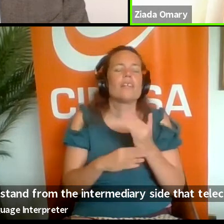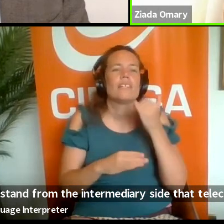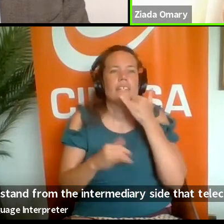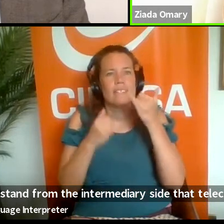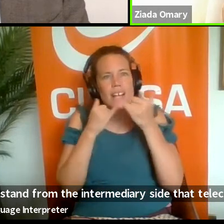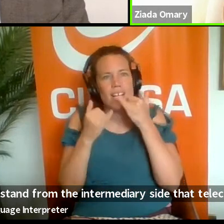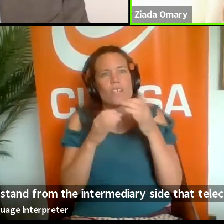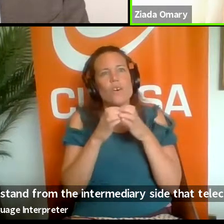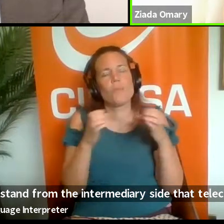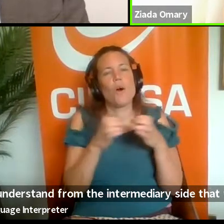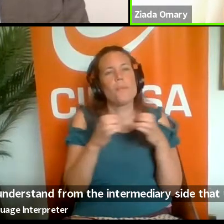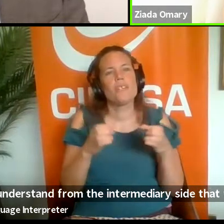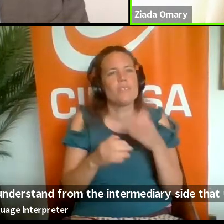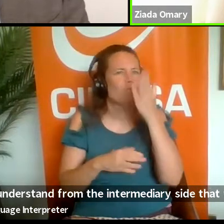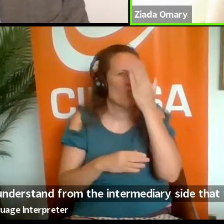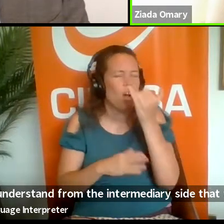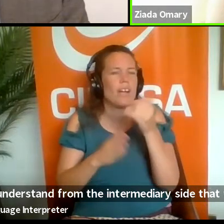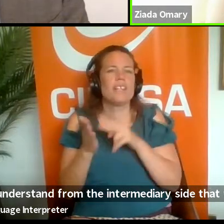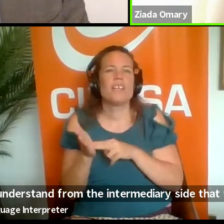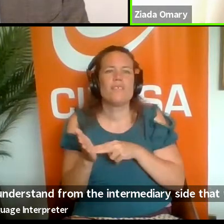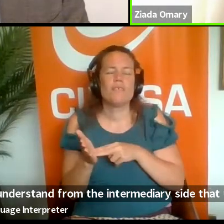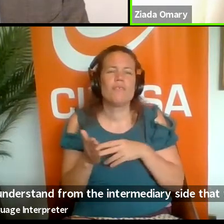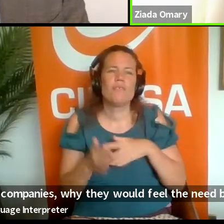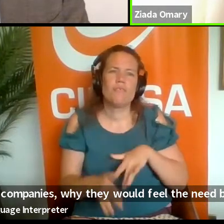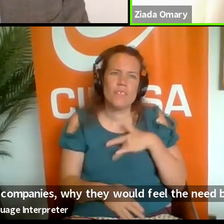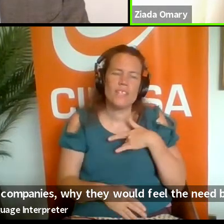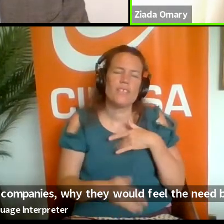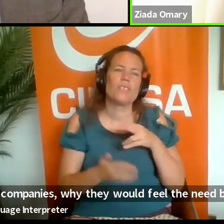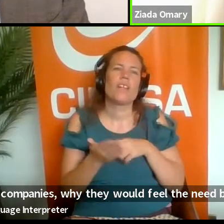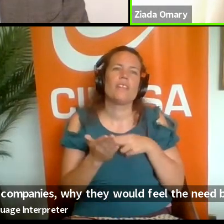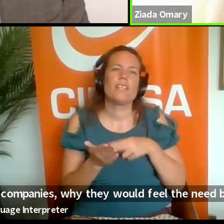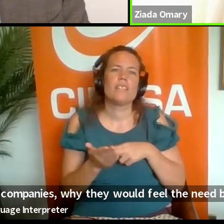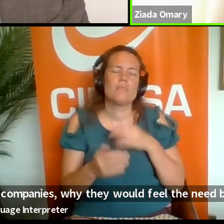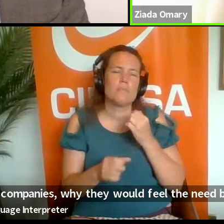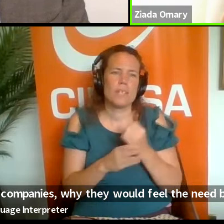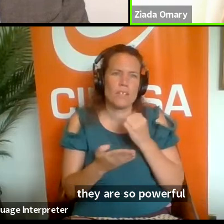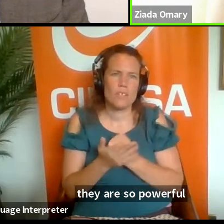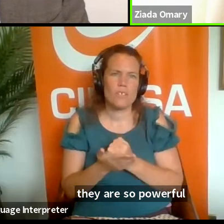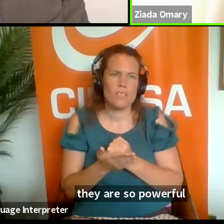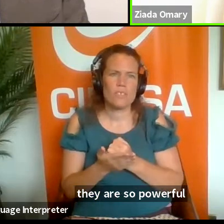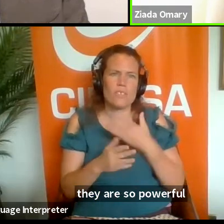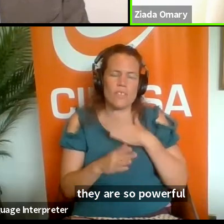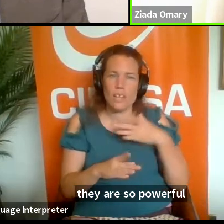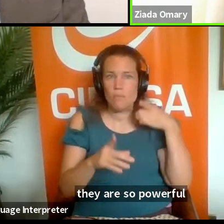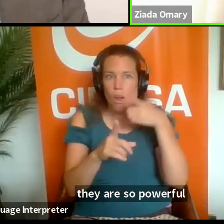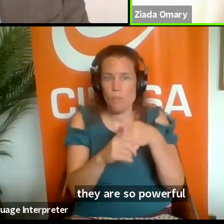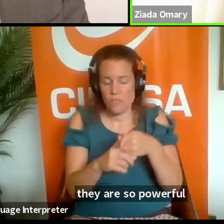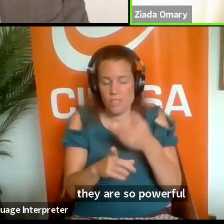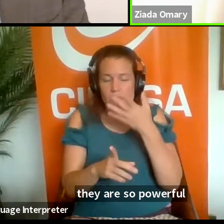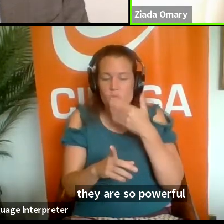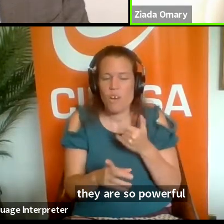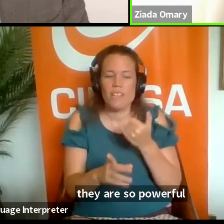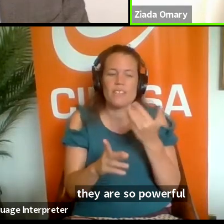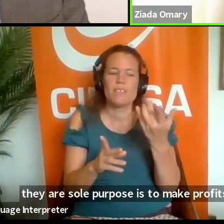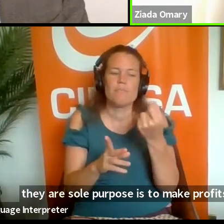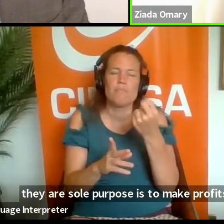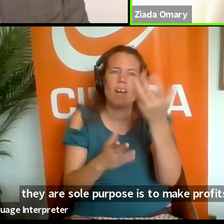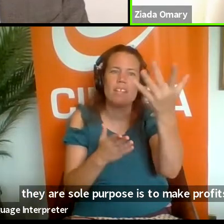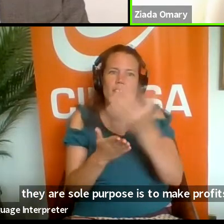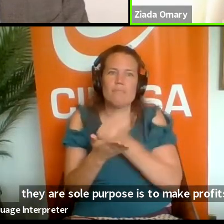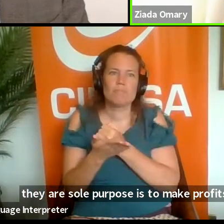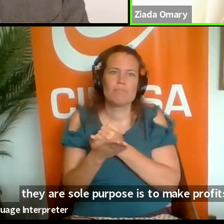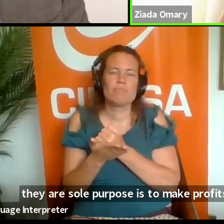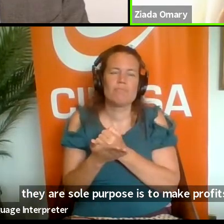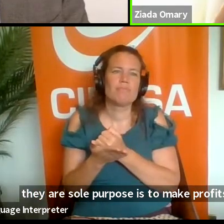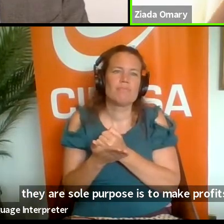would feel the need, because their sole purpose is to make profits, as opposed to